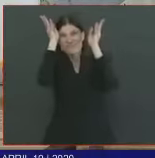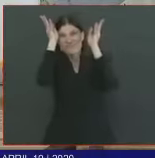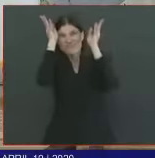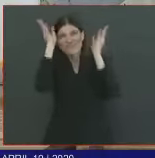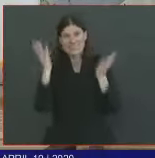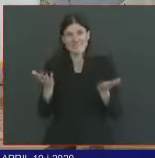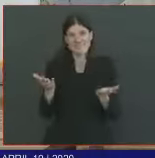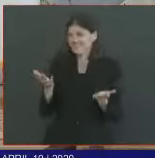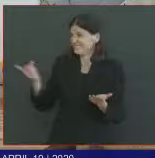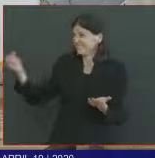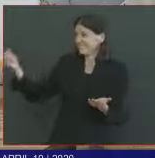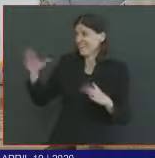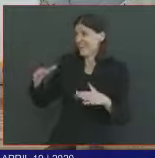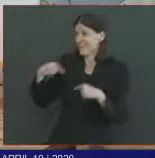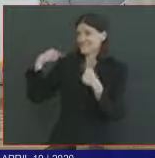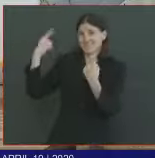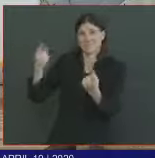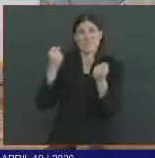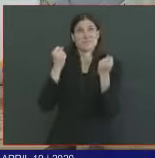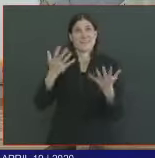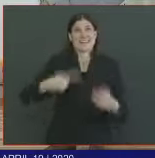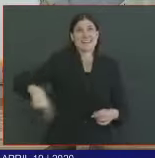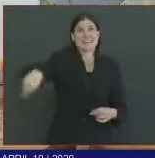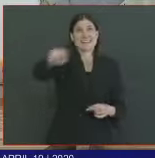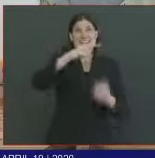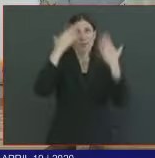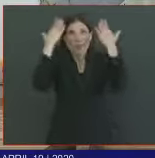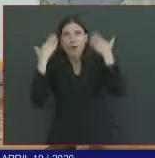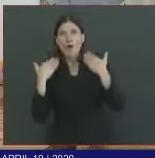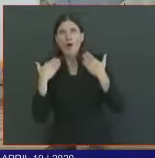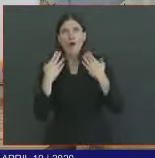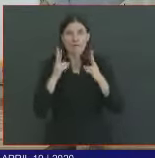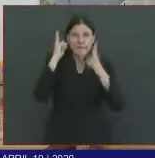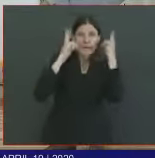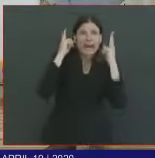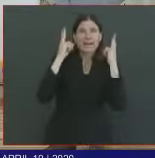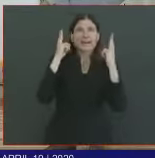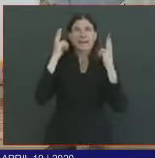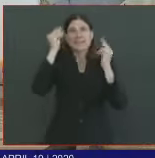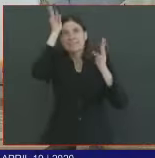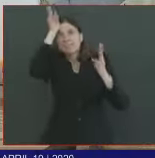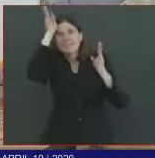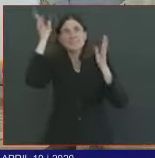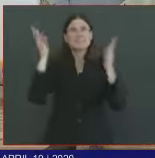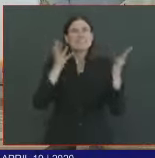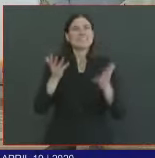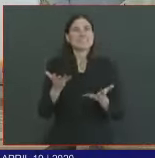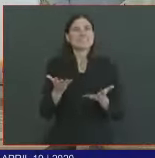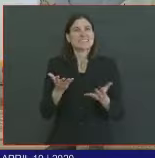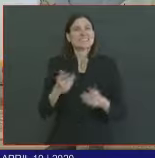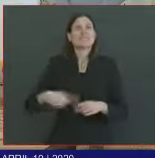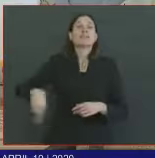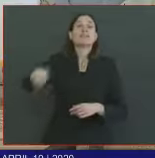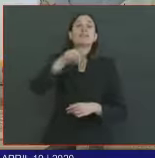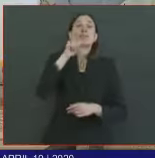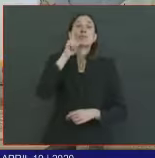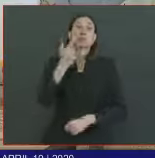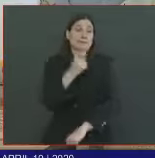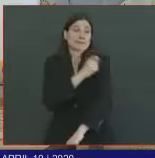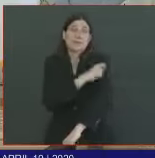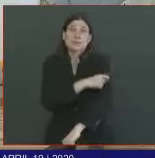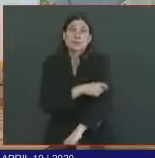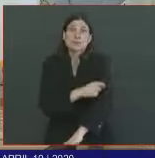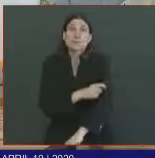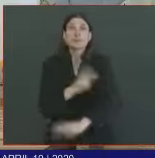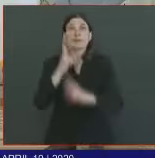those fall into the category of what we've called close in contact businesses. Tattoo parlors, et cetera. And to